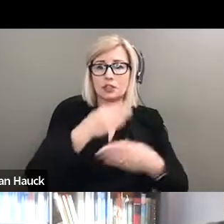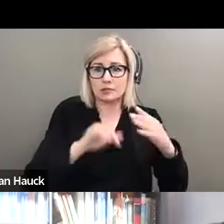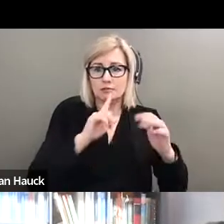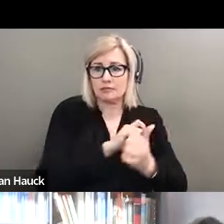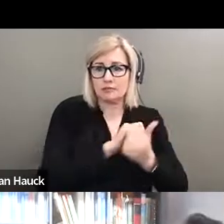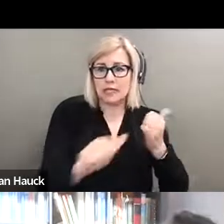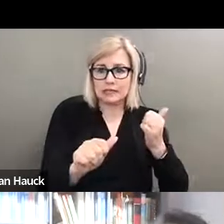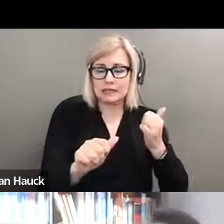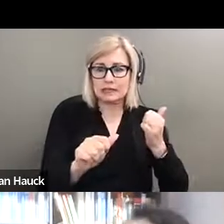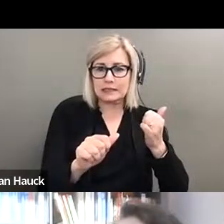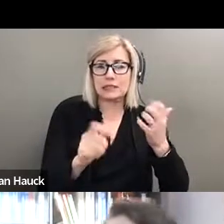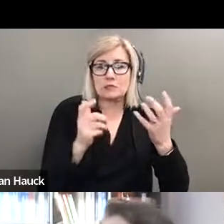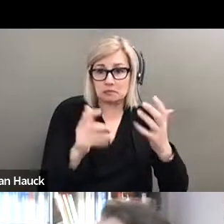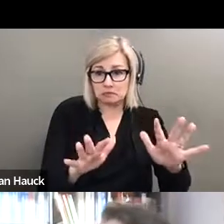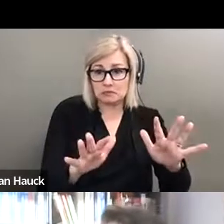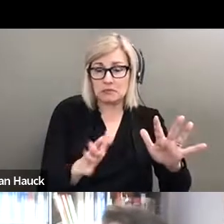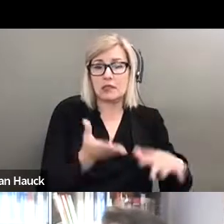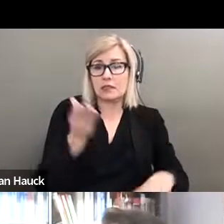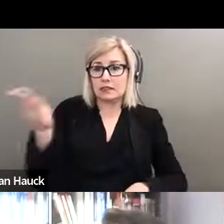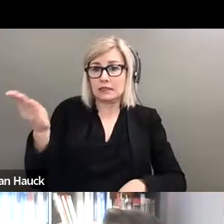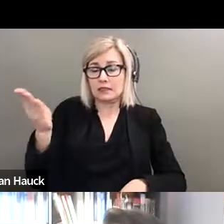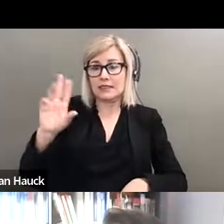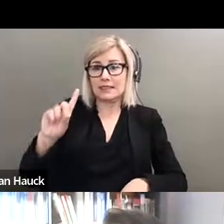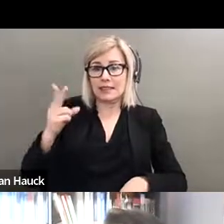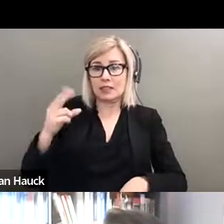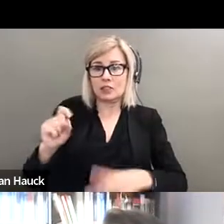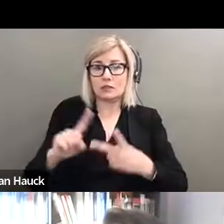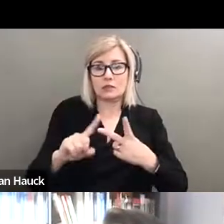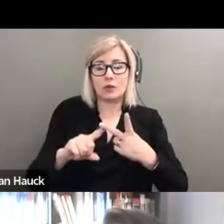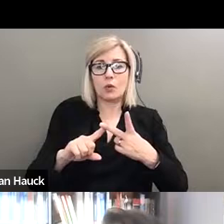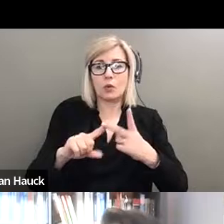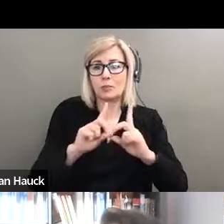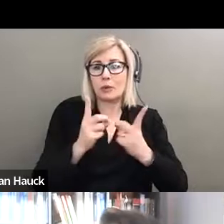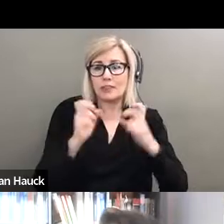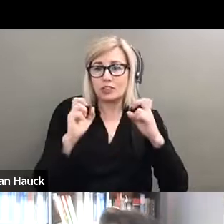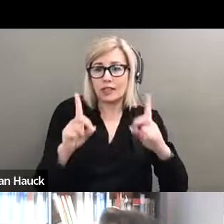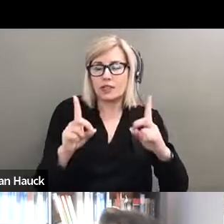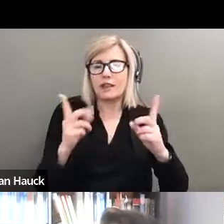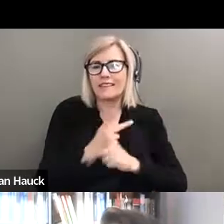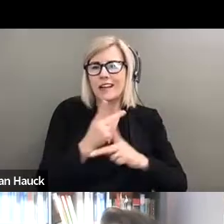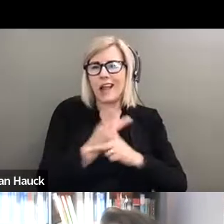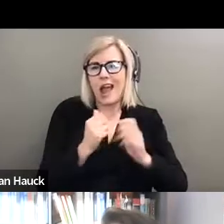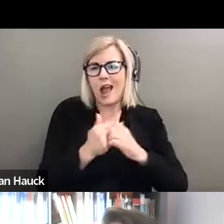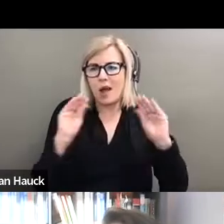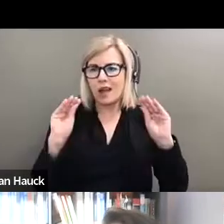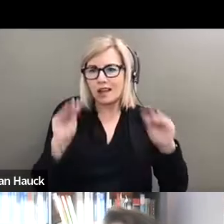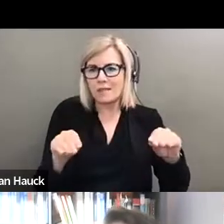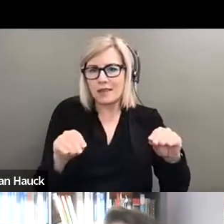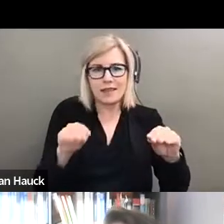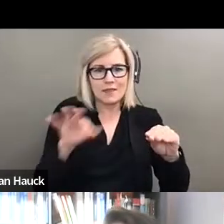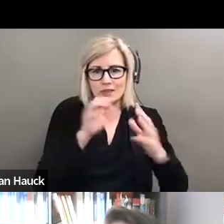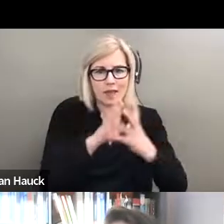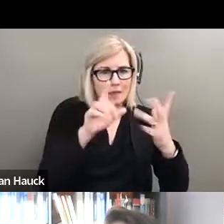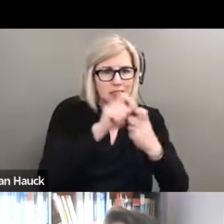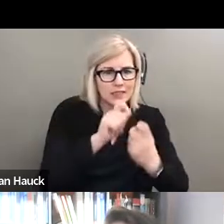it actually goes to the Department of Human Services or to the Department of Education, then to figure out how to implement it, if there wasn't that much detail in